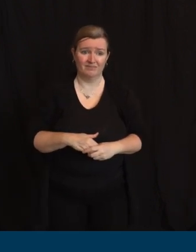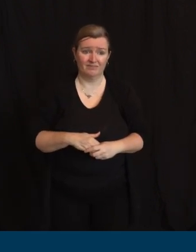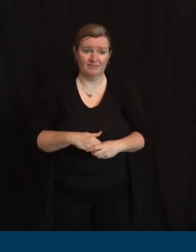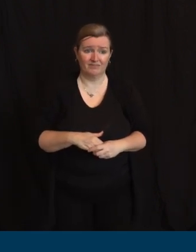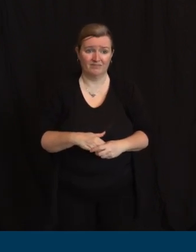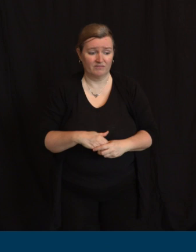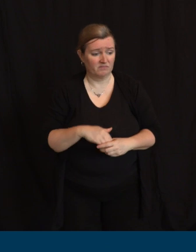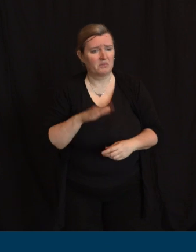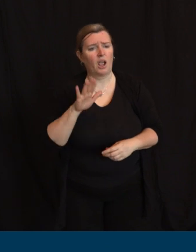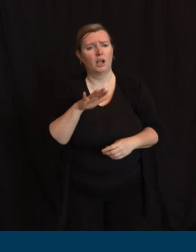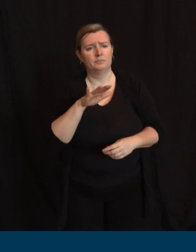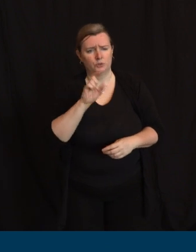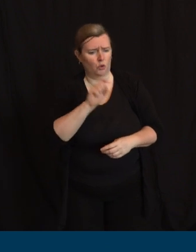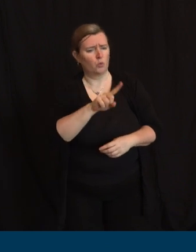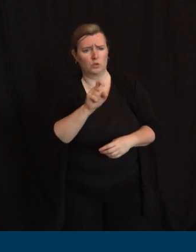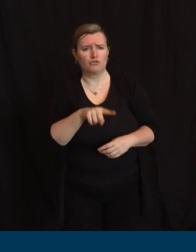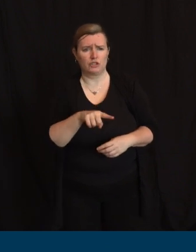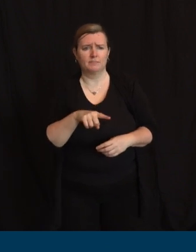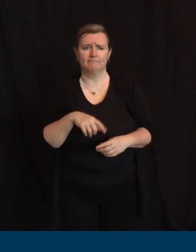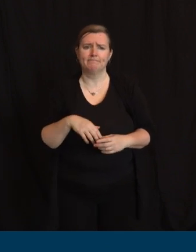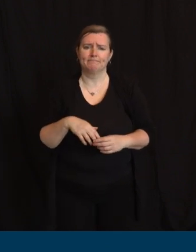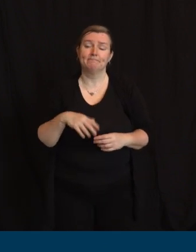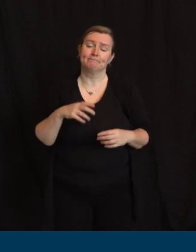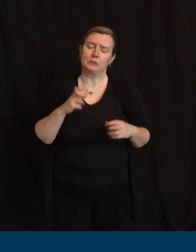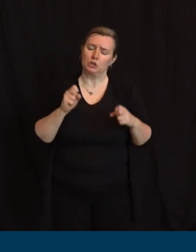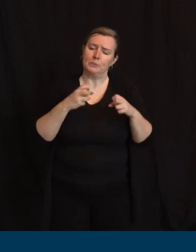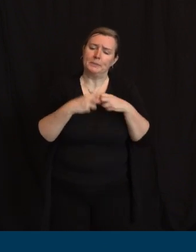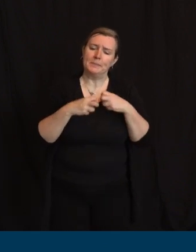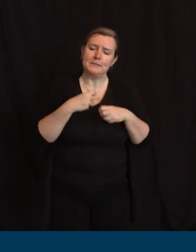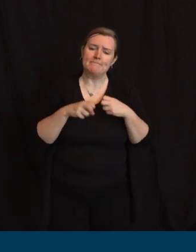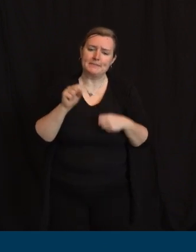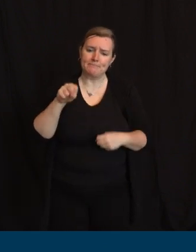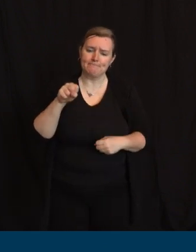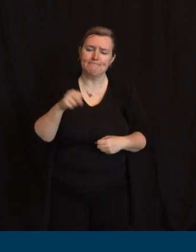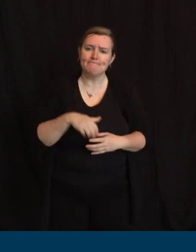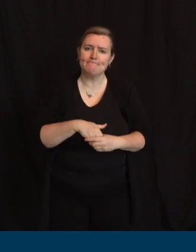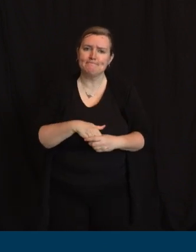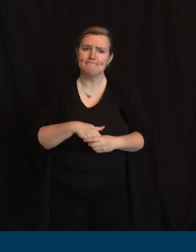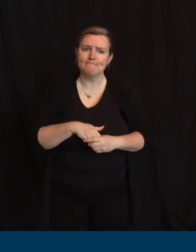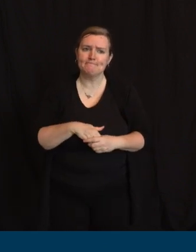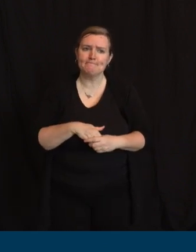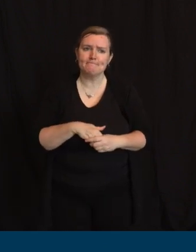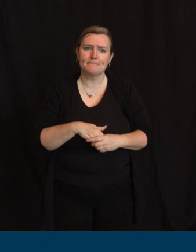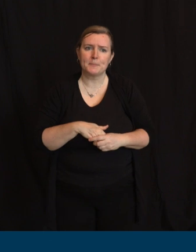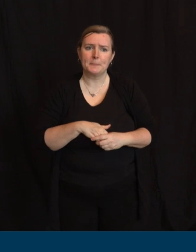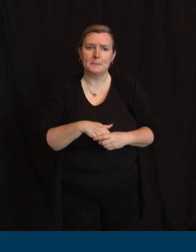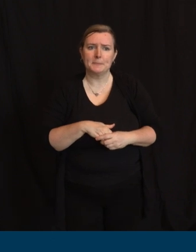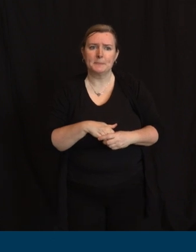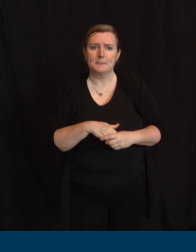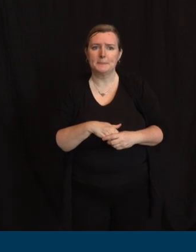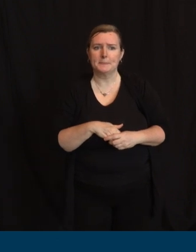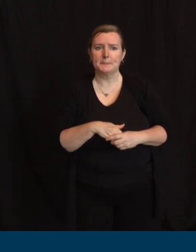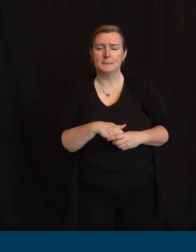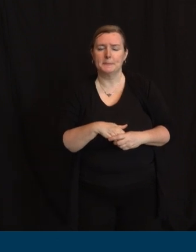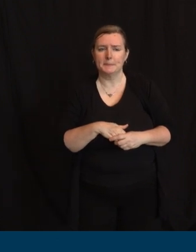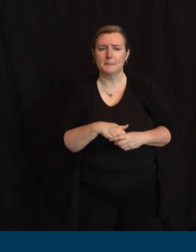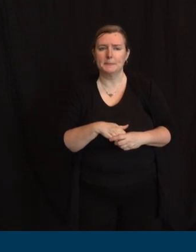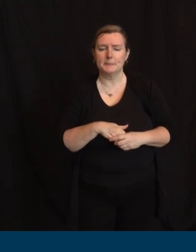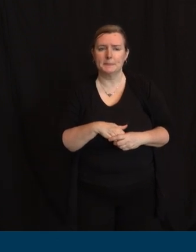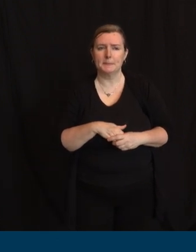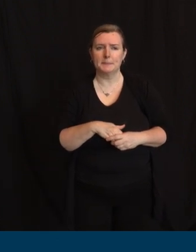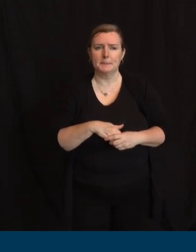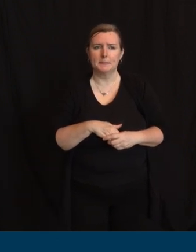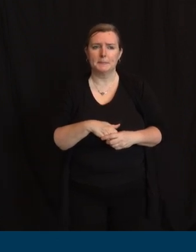Absolutely. So the sequencing of events, and part of this is going to be defer to the experts to my right. The sequence of events,